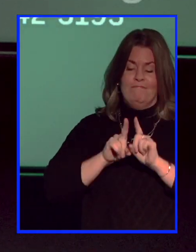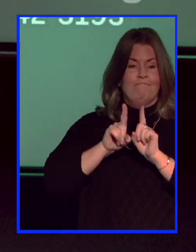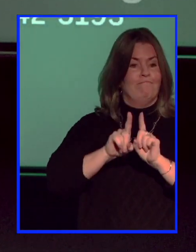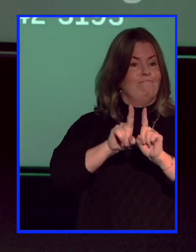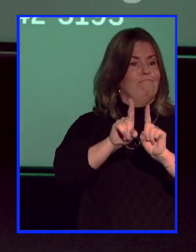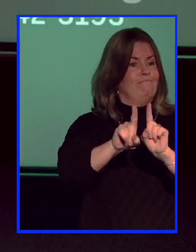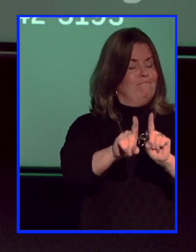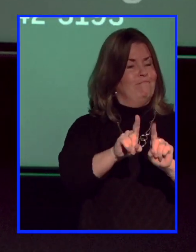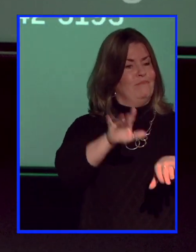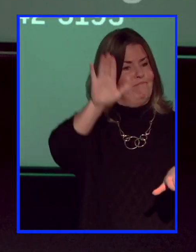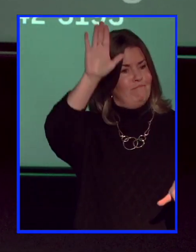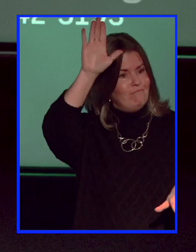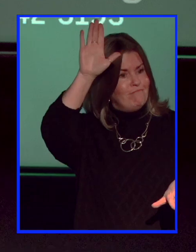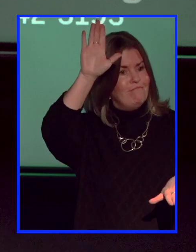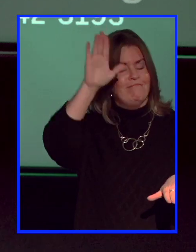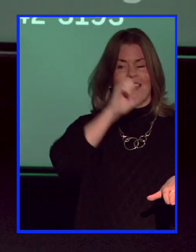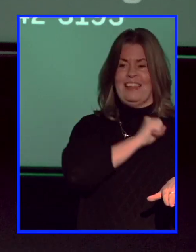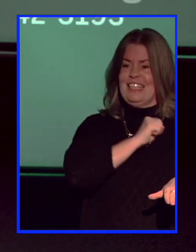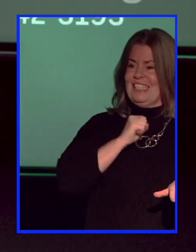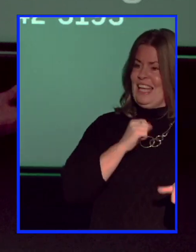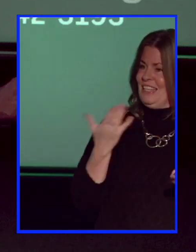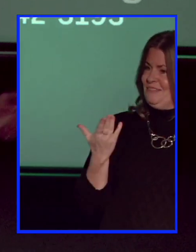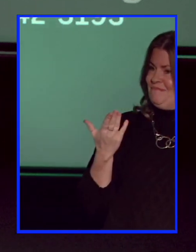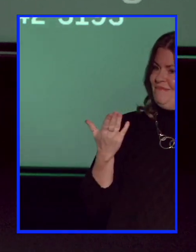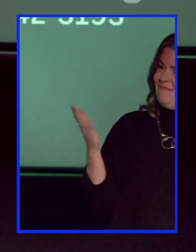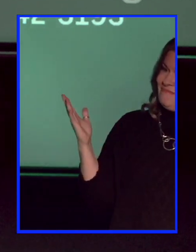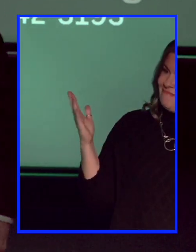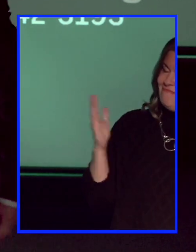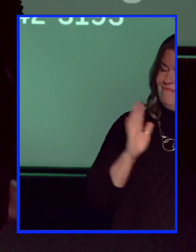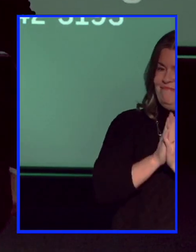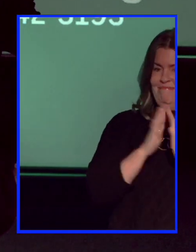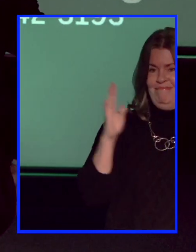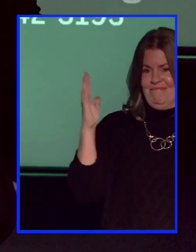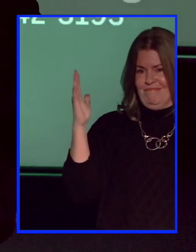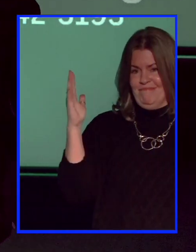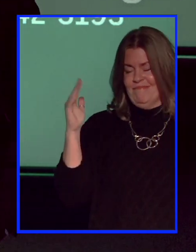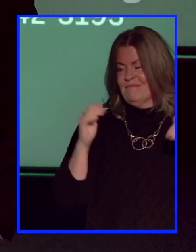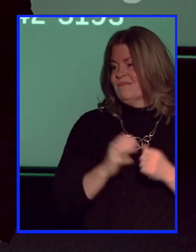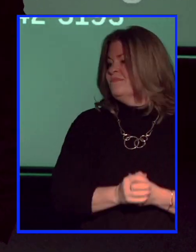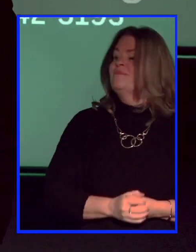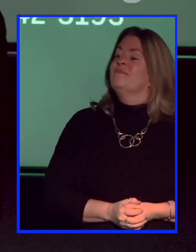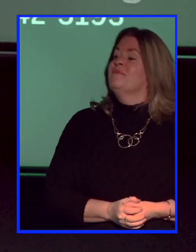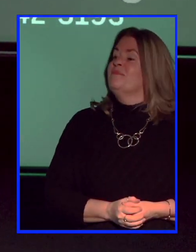to succeed him in the Senate. So, yeah.